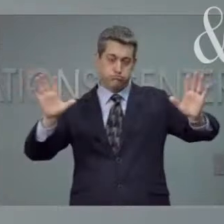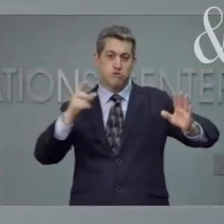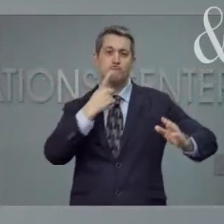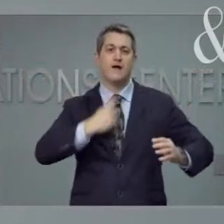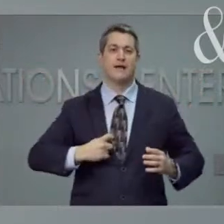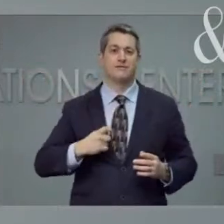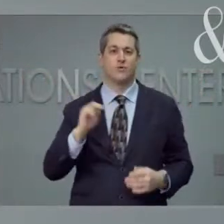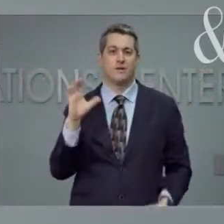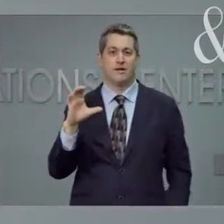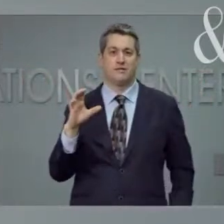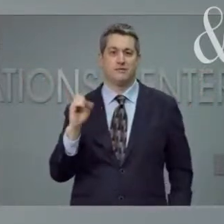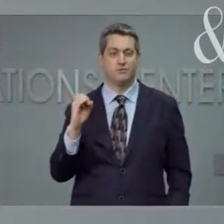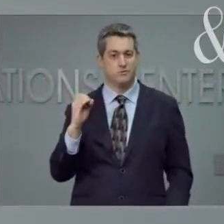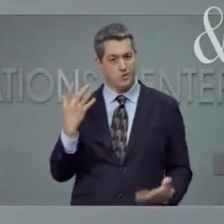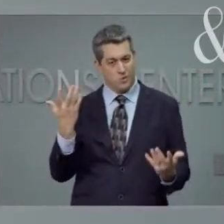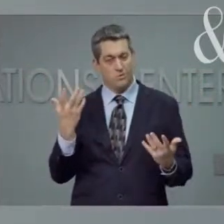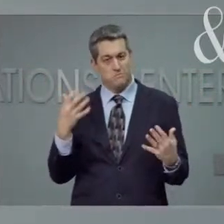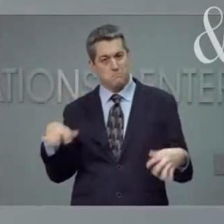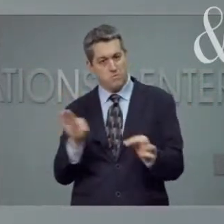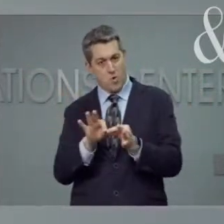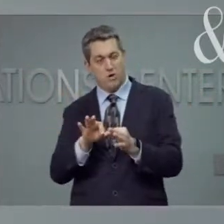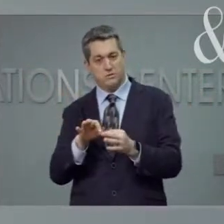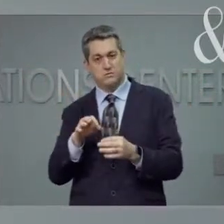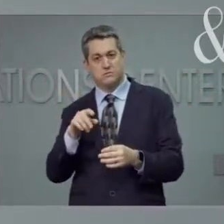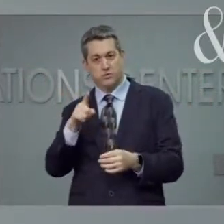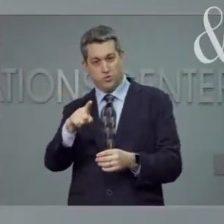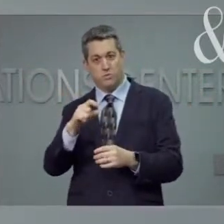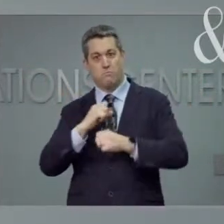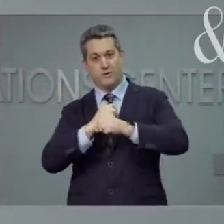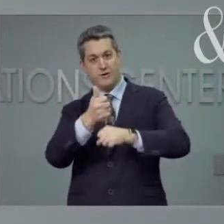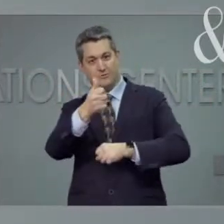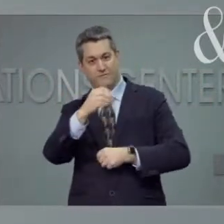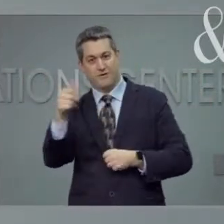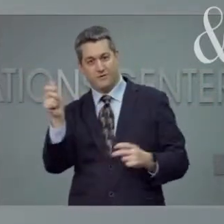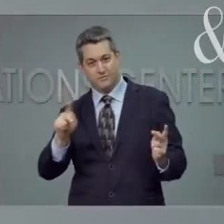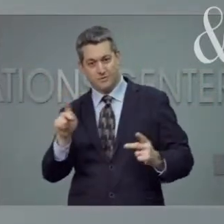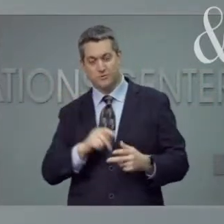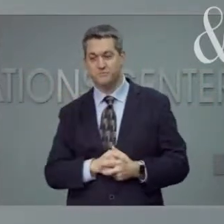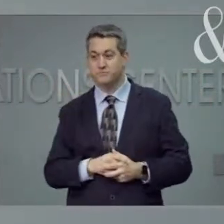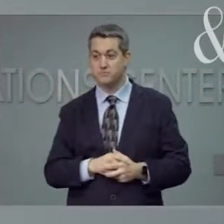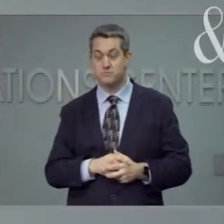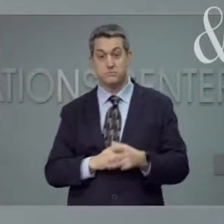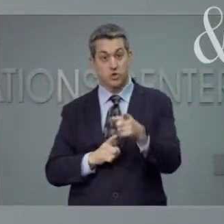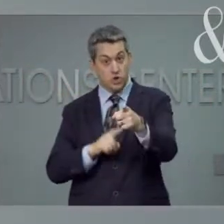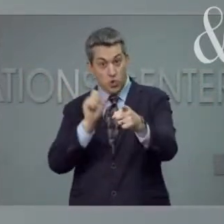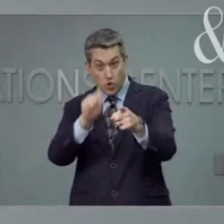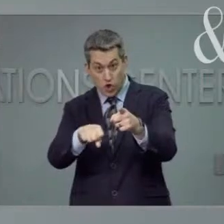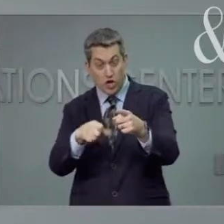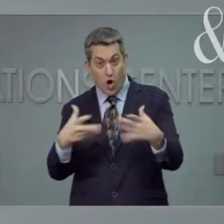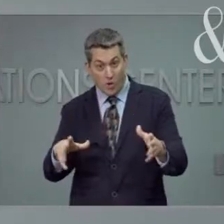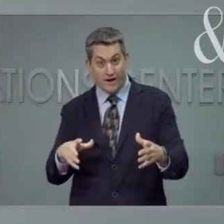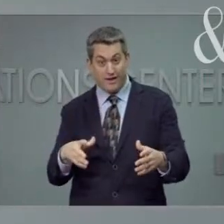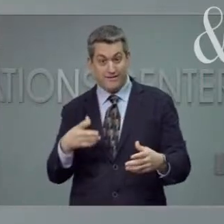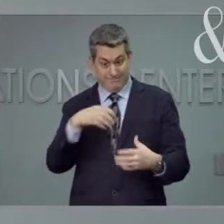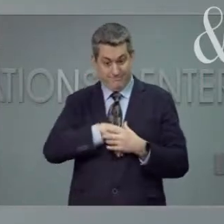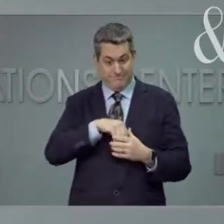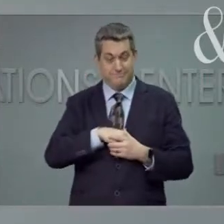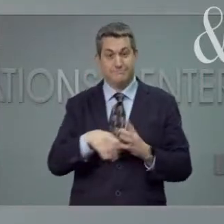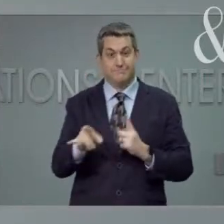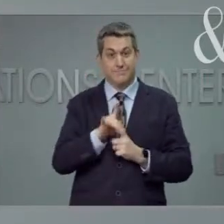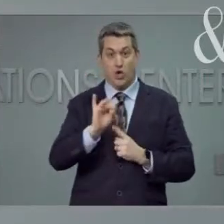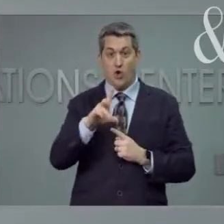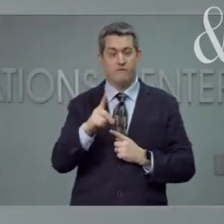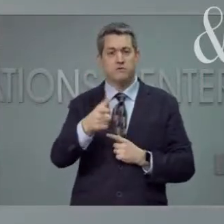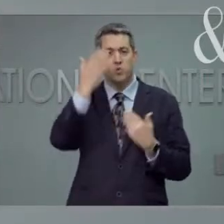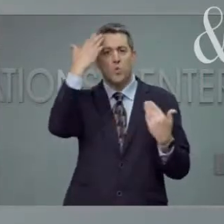everyone to be protecting themselves and others. I think it's really important to remember you could have COVID right now and not know it. And